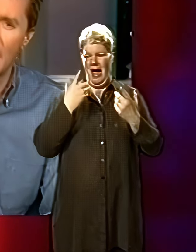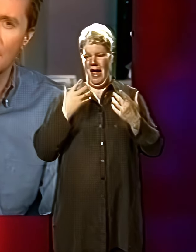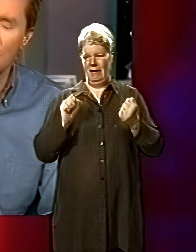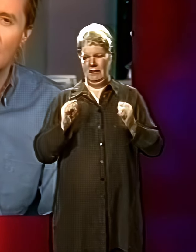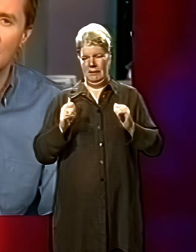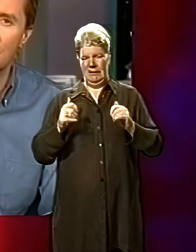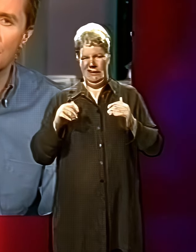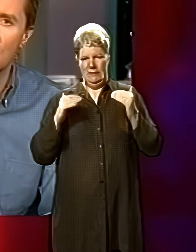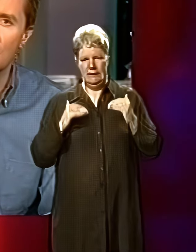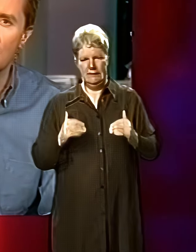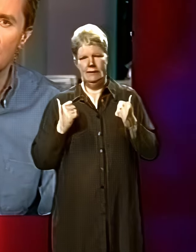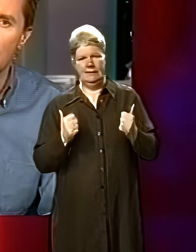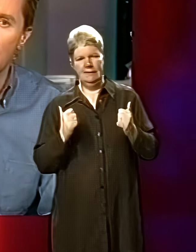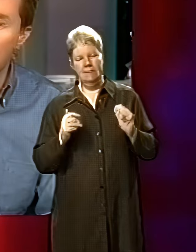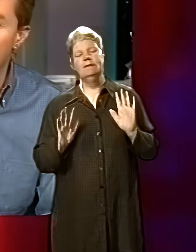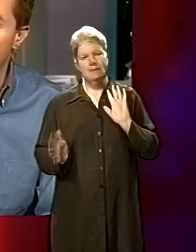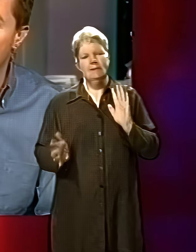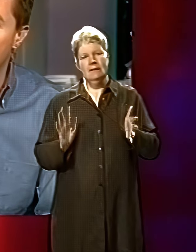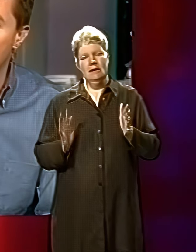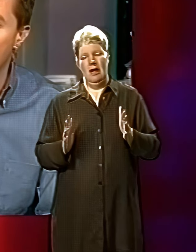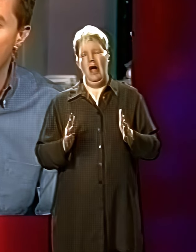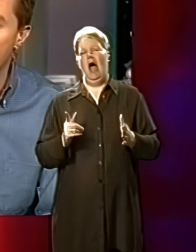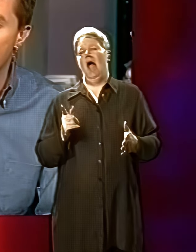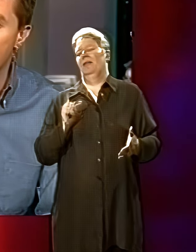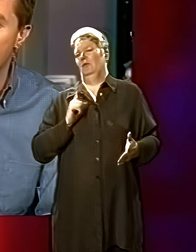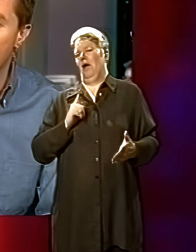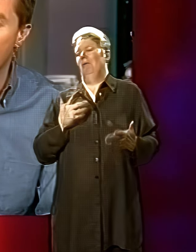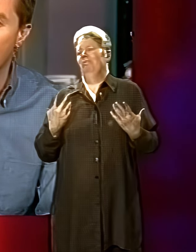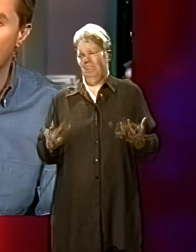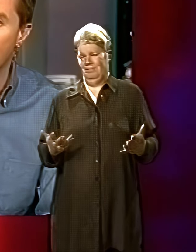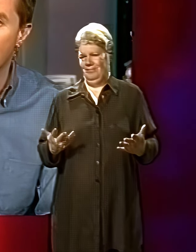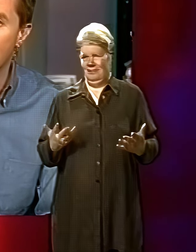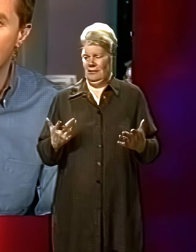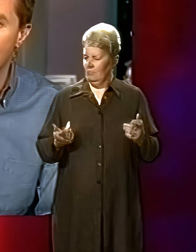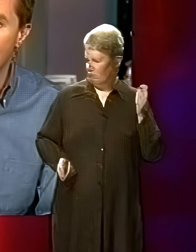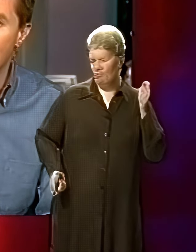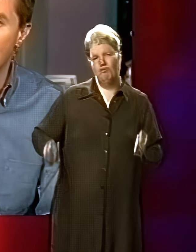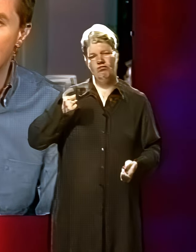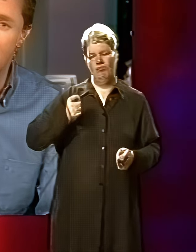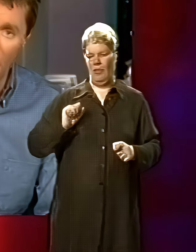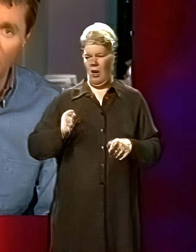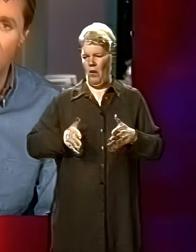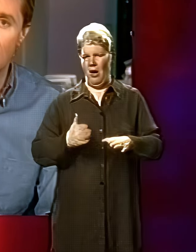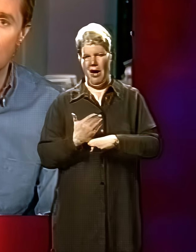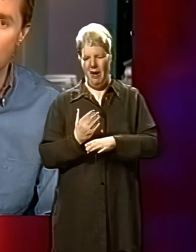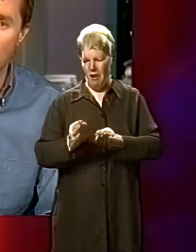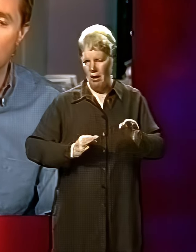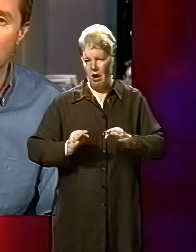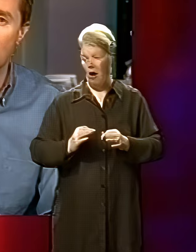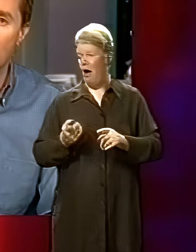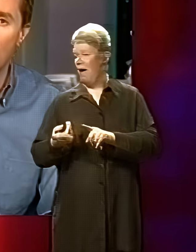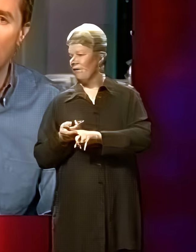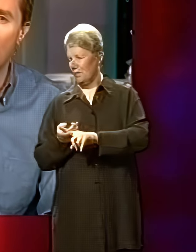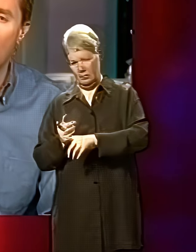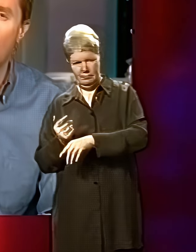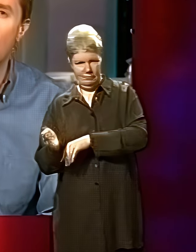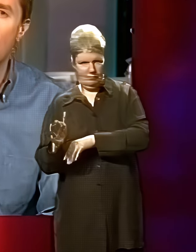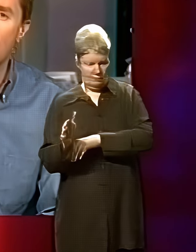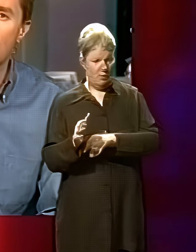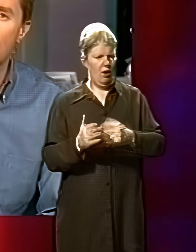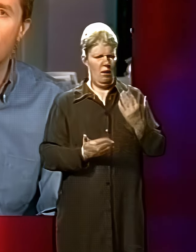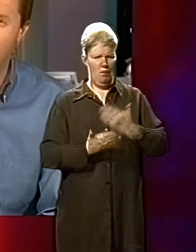delivered the highest standards of service. Because of this, Dolphin's operations have been totally reorganized. It's released many fitters and replaced them with